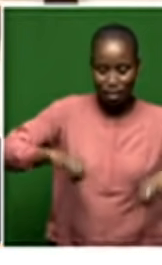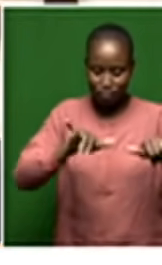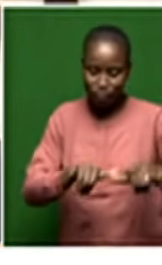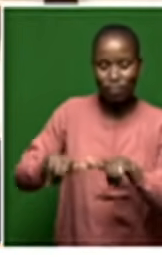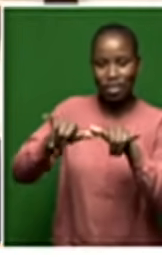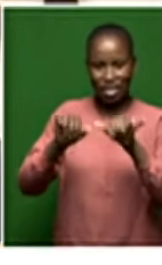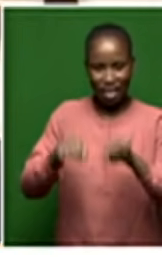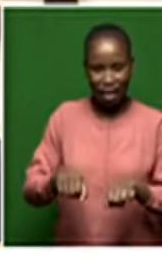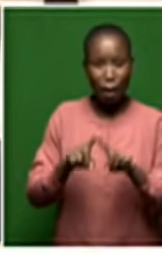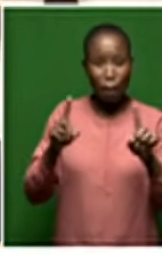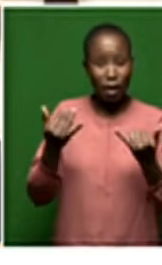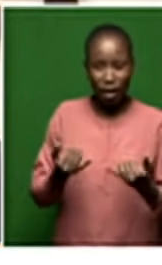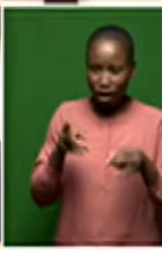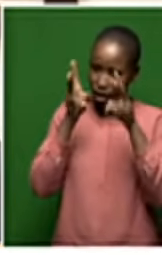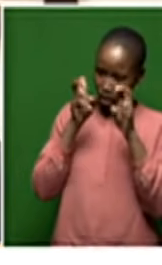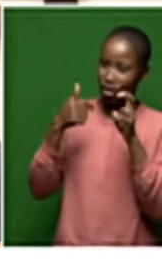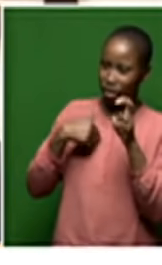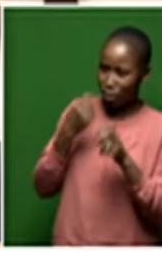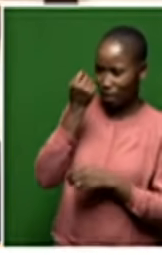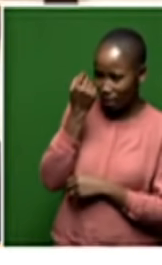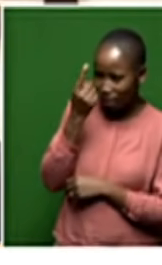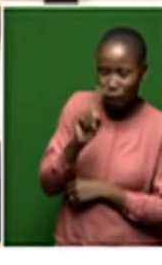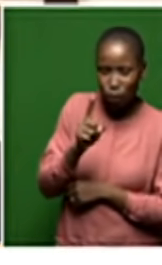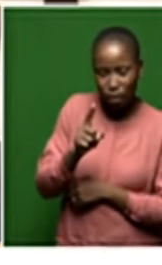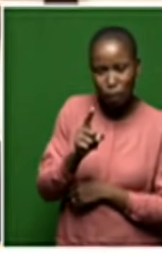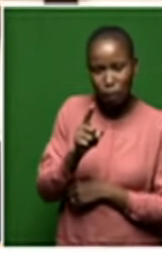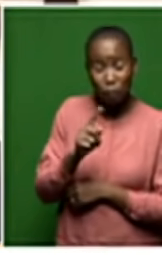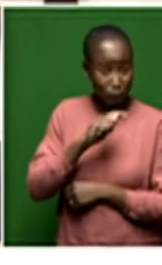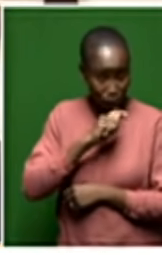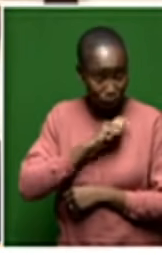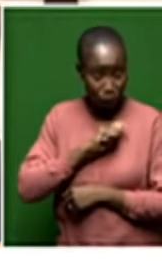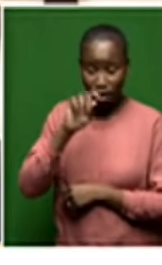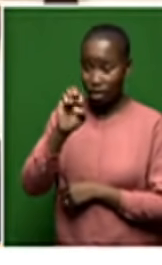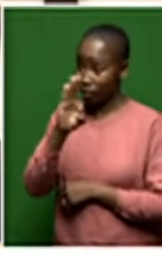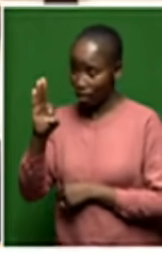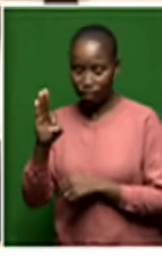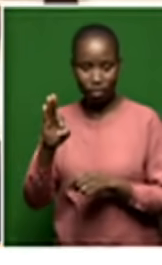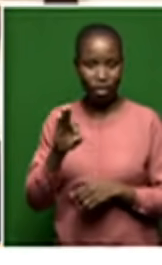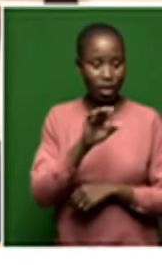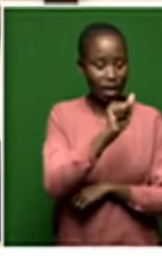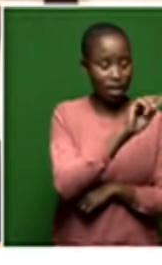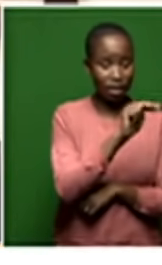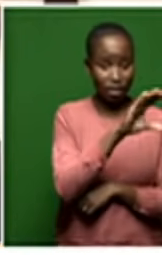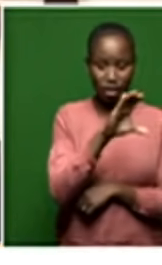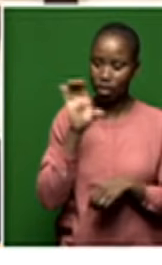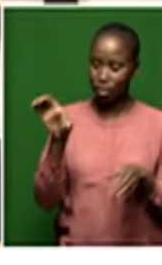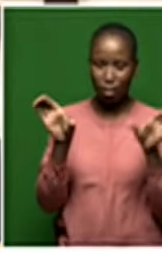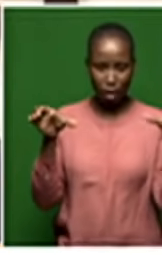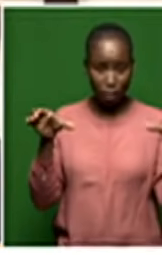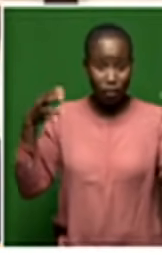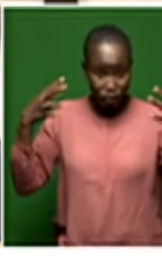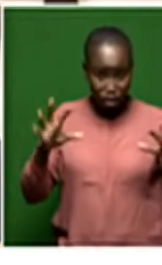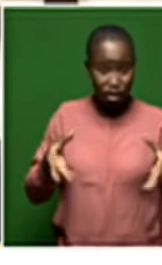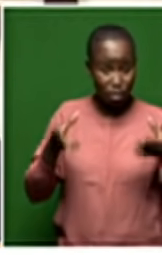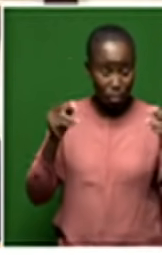is now what we are understanding is that did the EFF and the ANC actually hold bilateral discussions